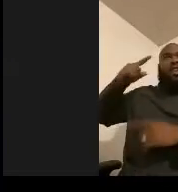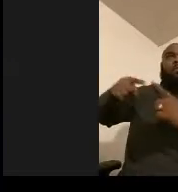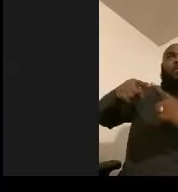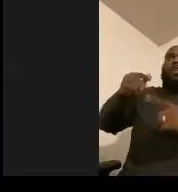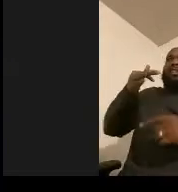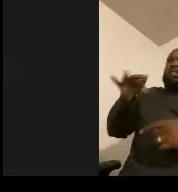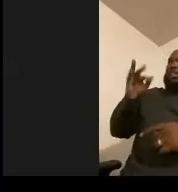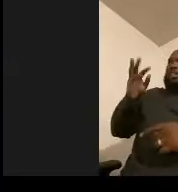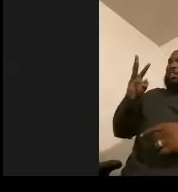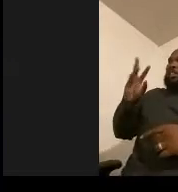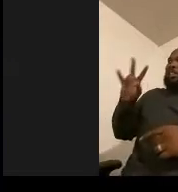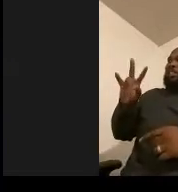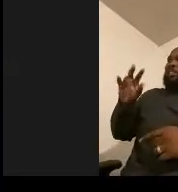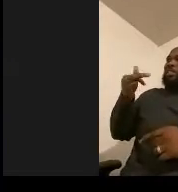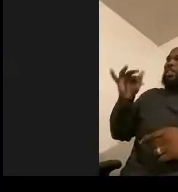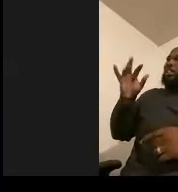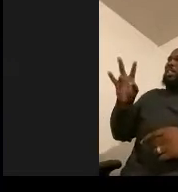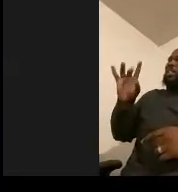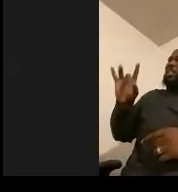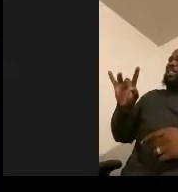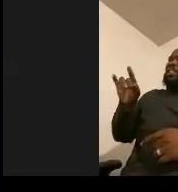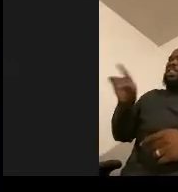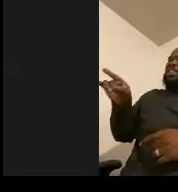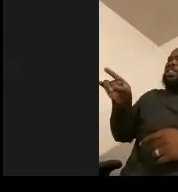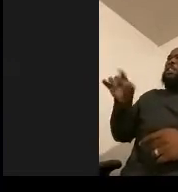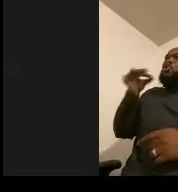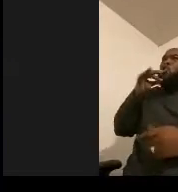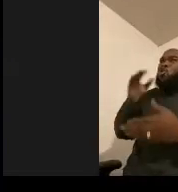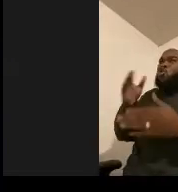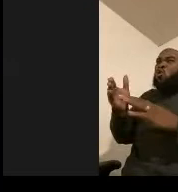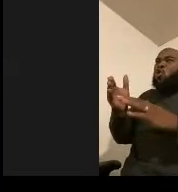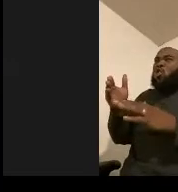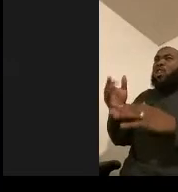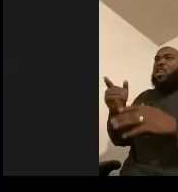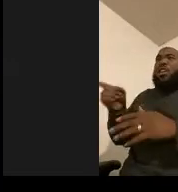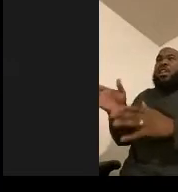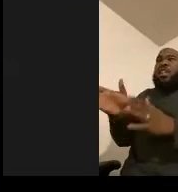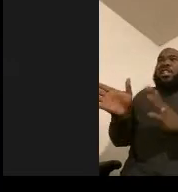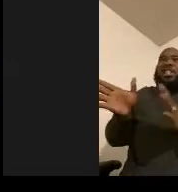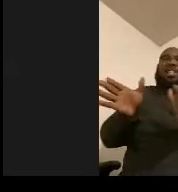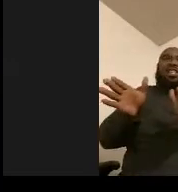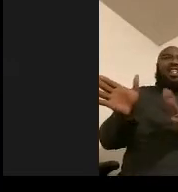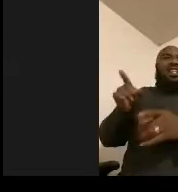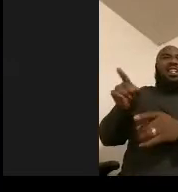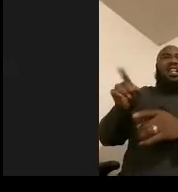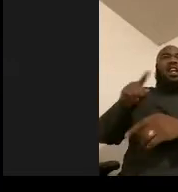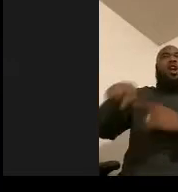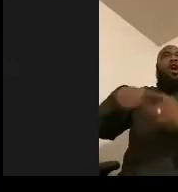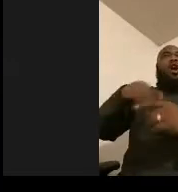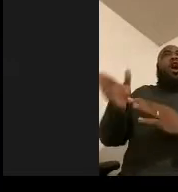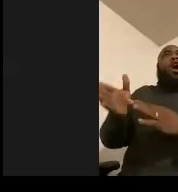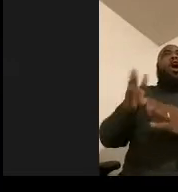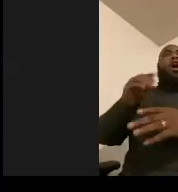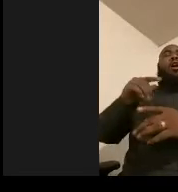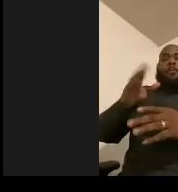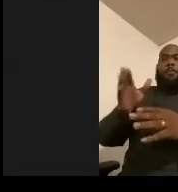last years of his life, as a shifting context of the civil rights movement. Next slide, please.